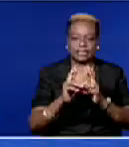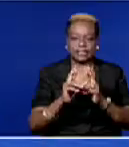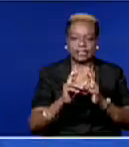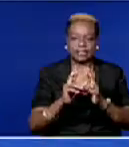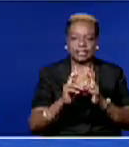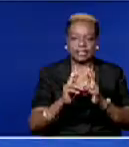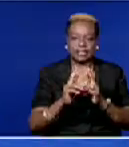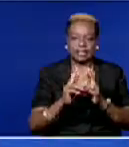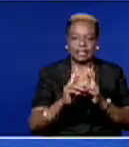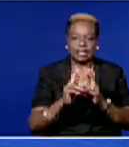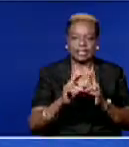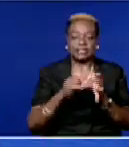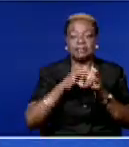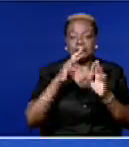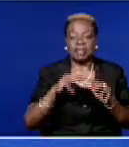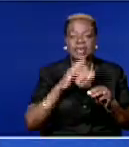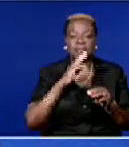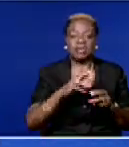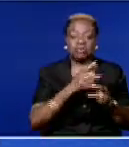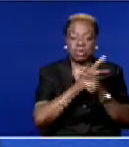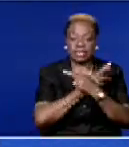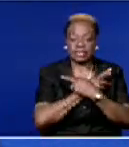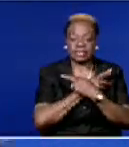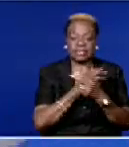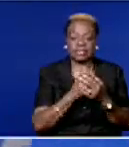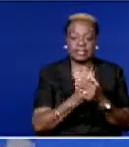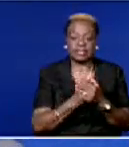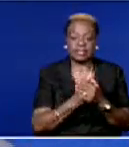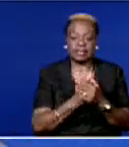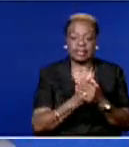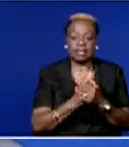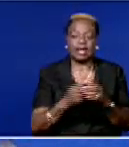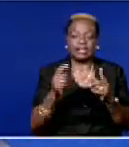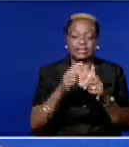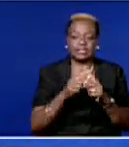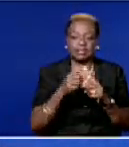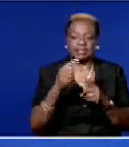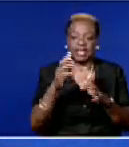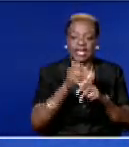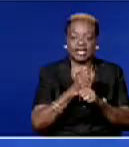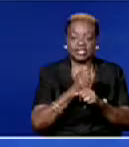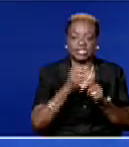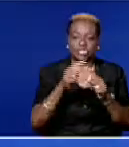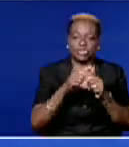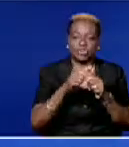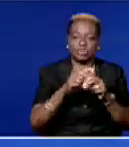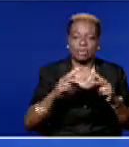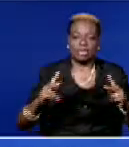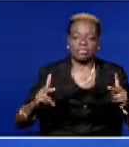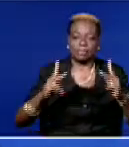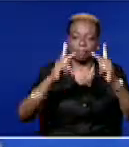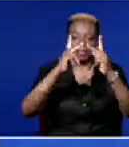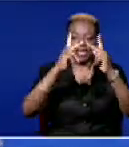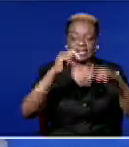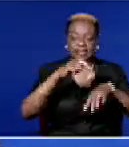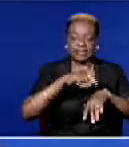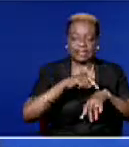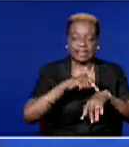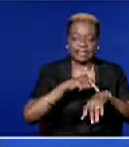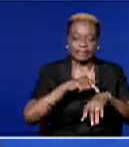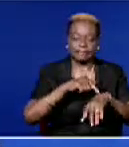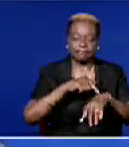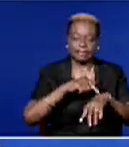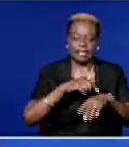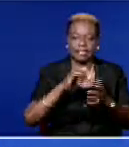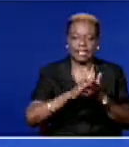they might be rested but not fully taper until they get to that peak, like you were saying, like that, to that peak time and